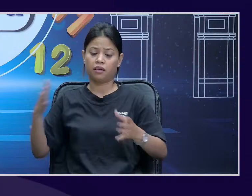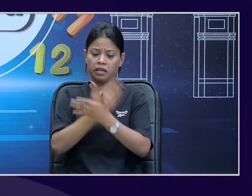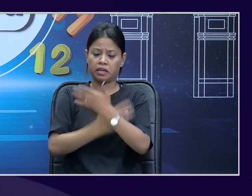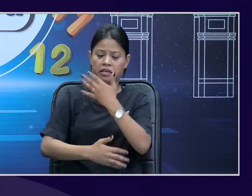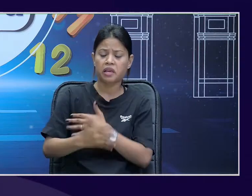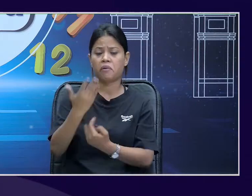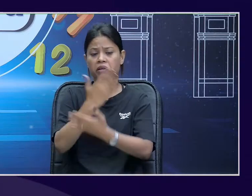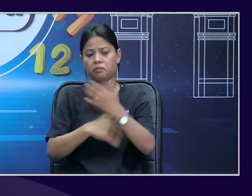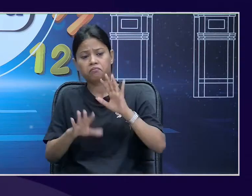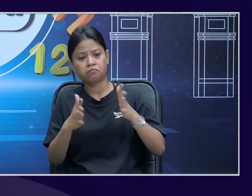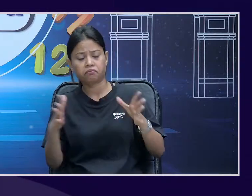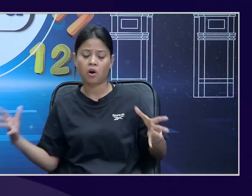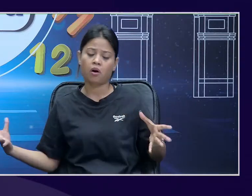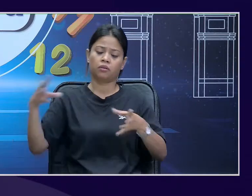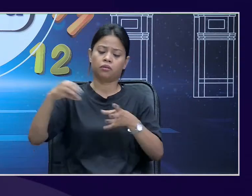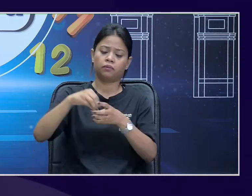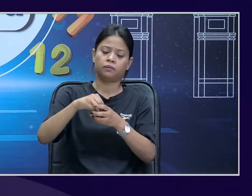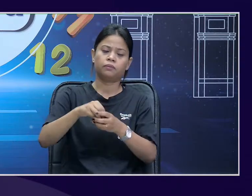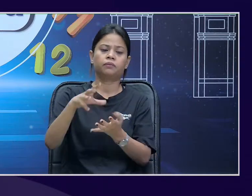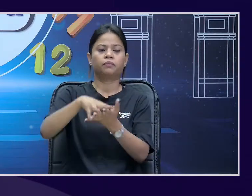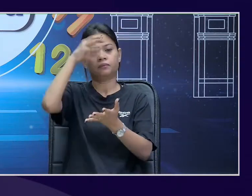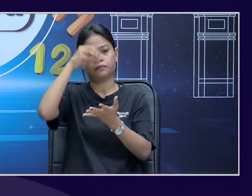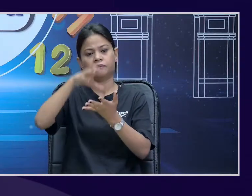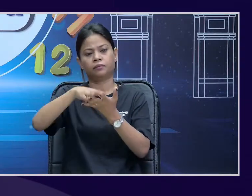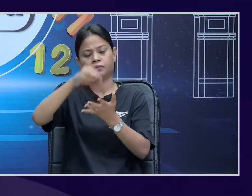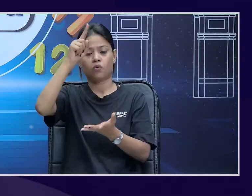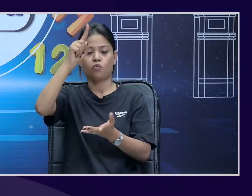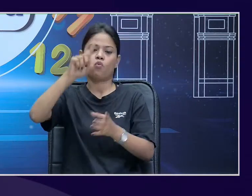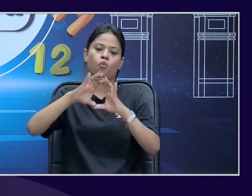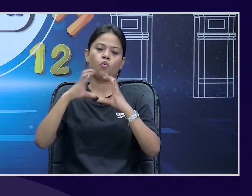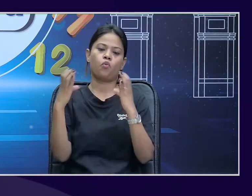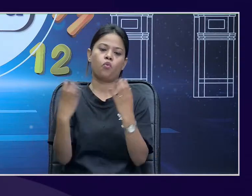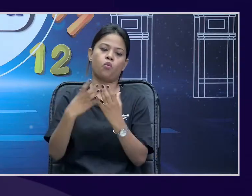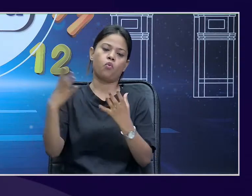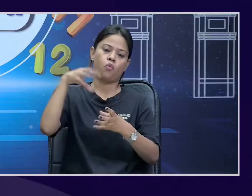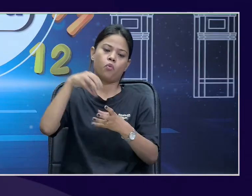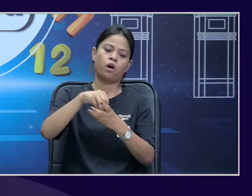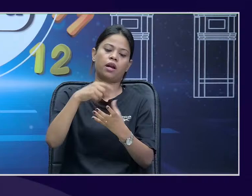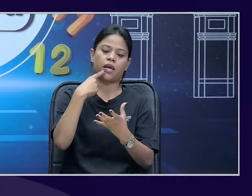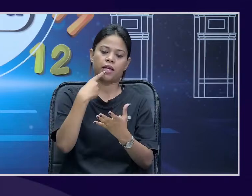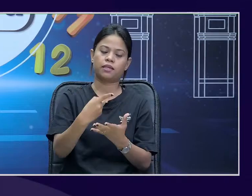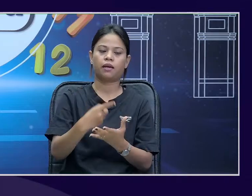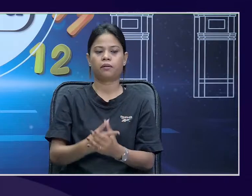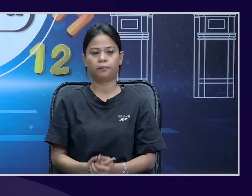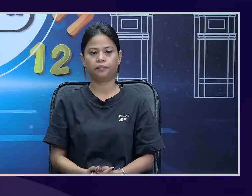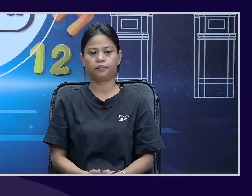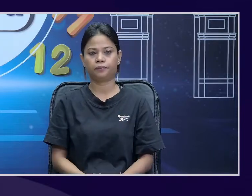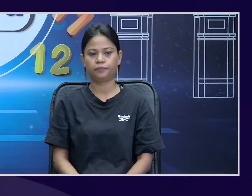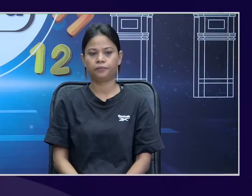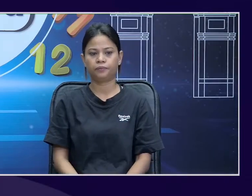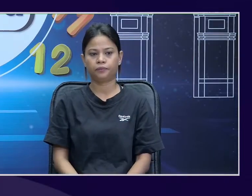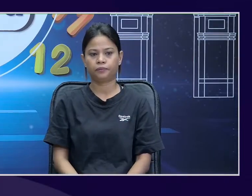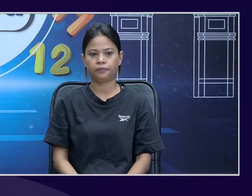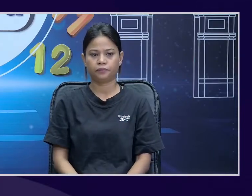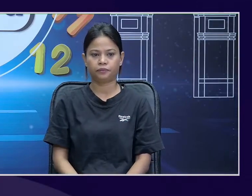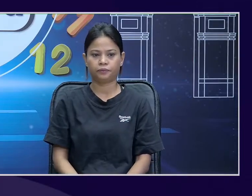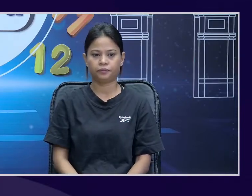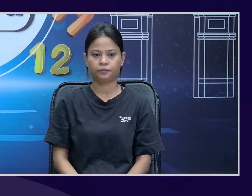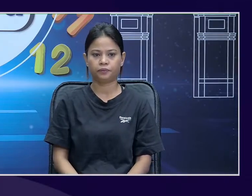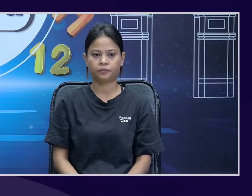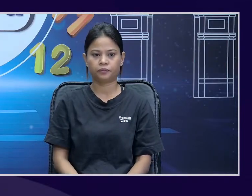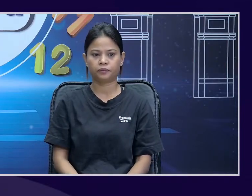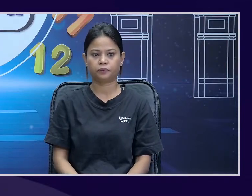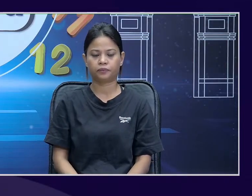what is a genius, above average, below average, and below average in the sense I meant